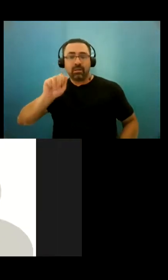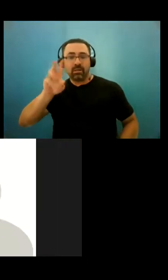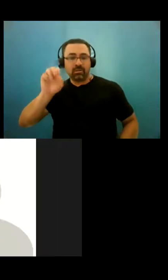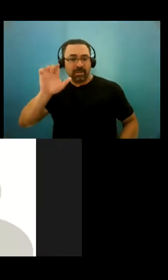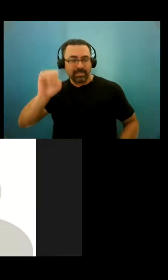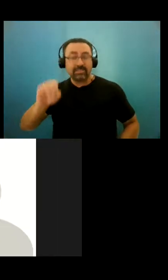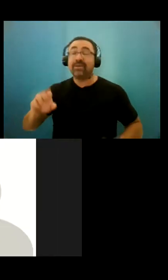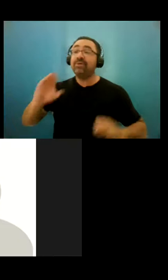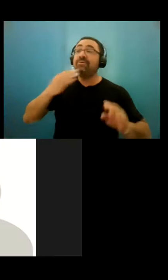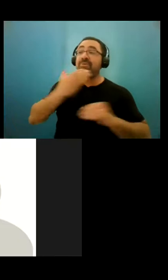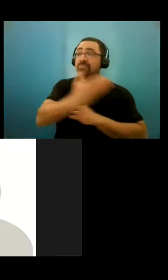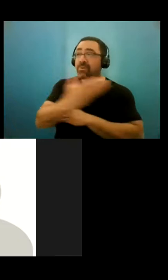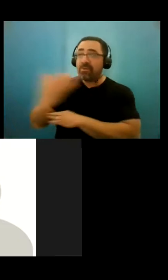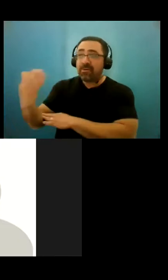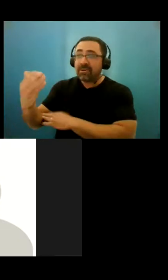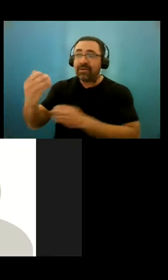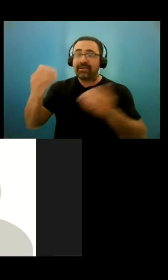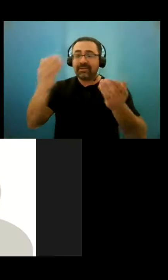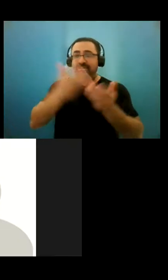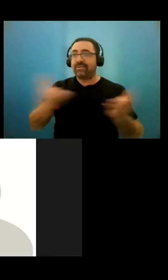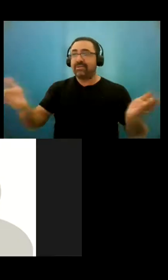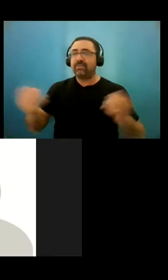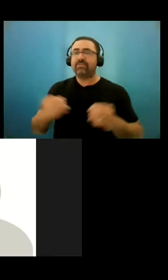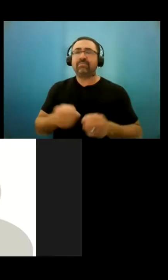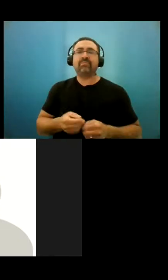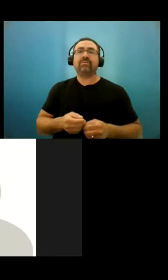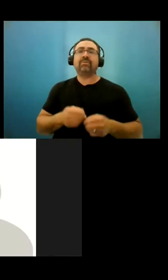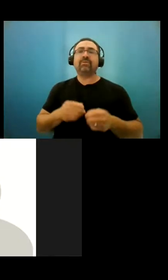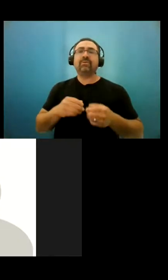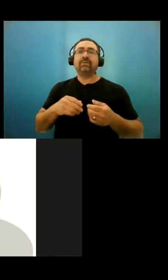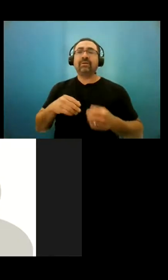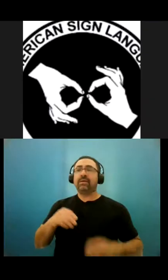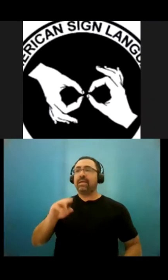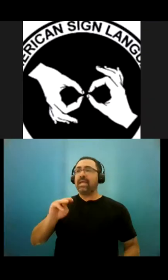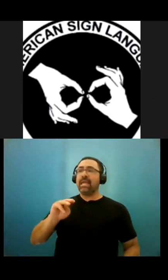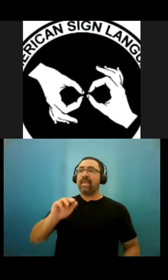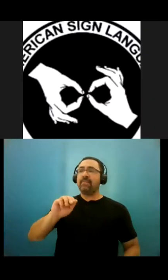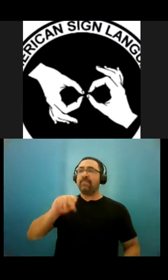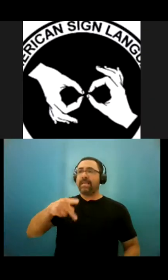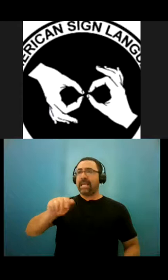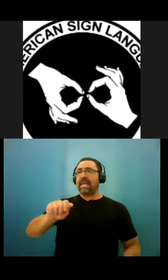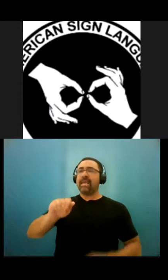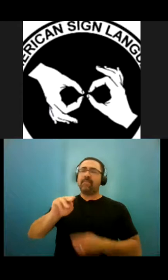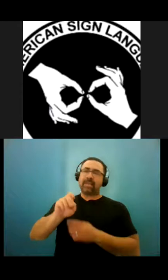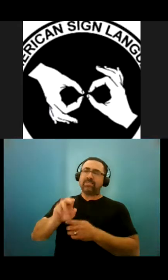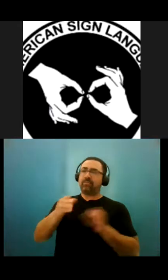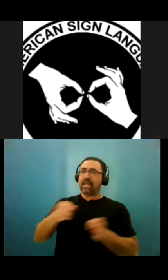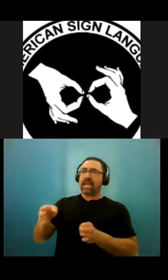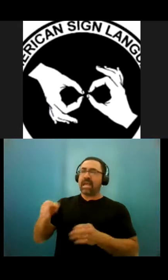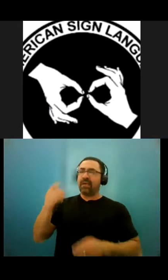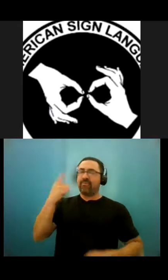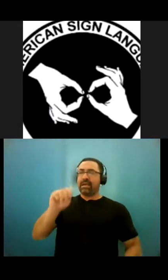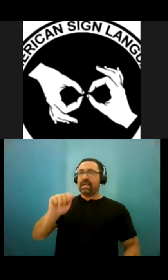Good morning, everyone. I just have a few quick MPA or Master Plan for Aging updates for you. Next